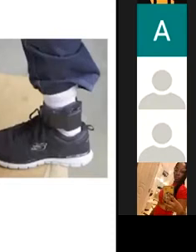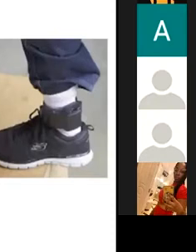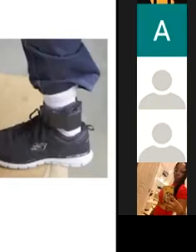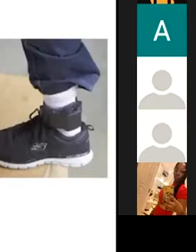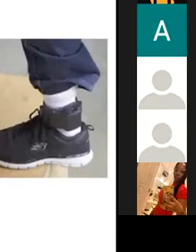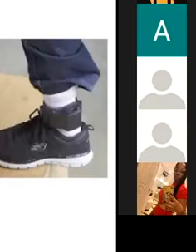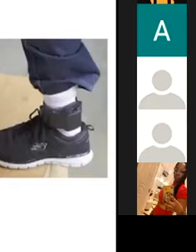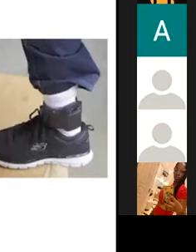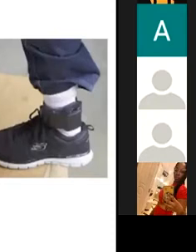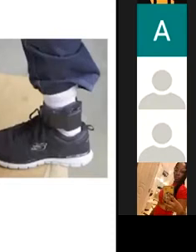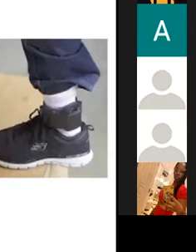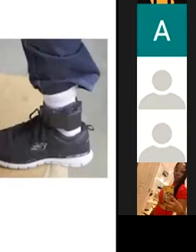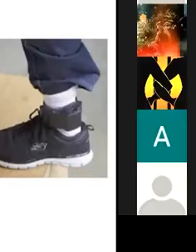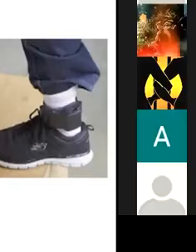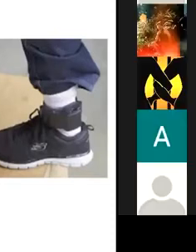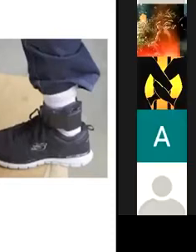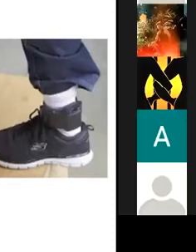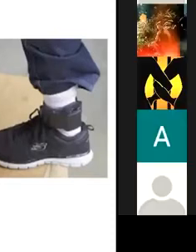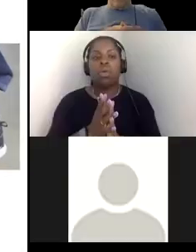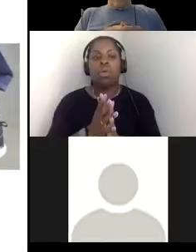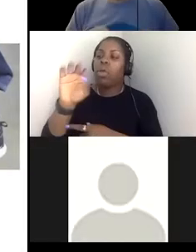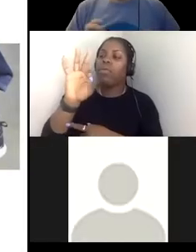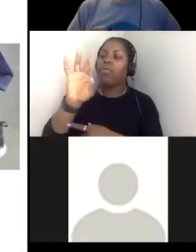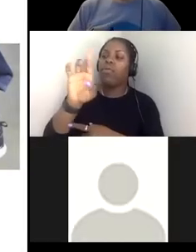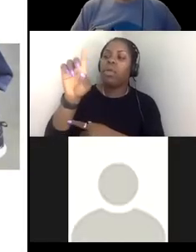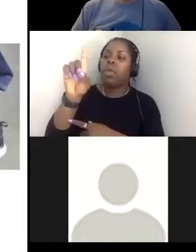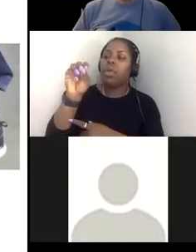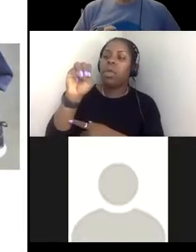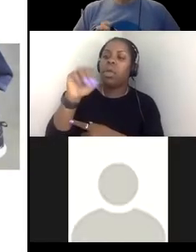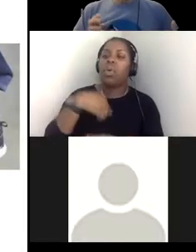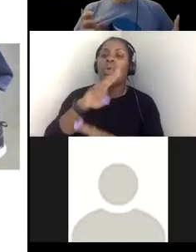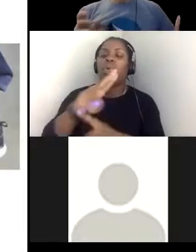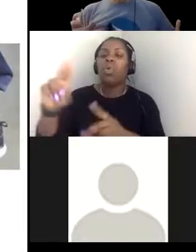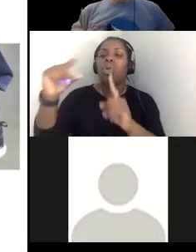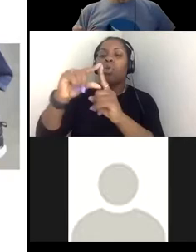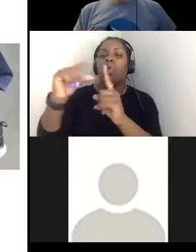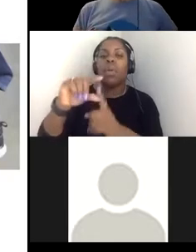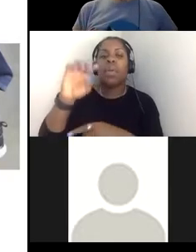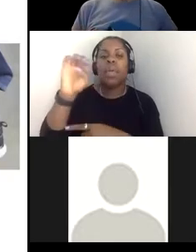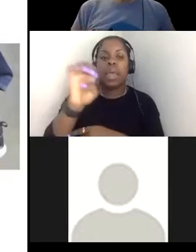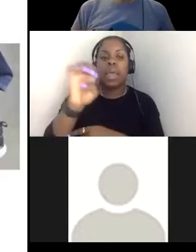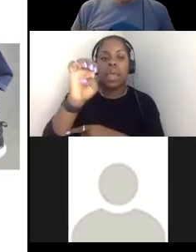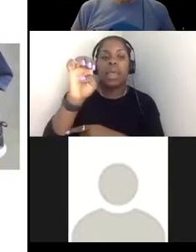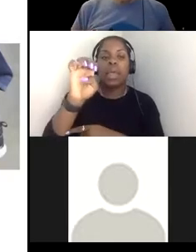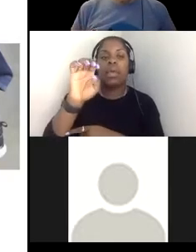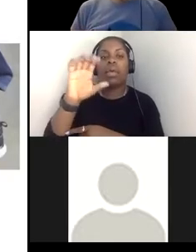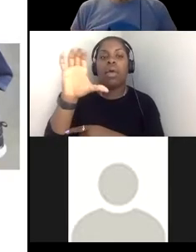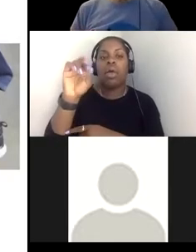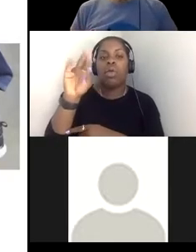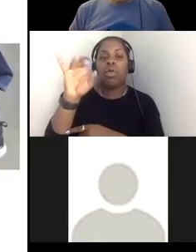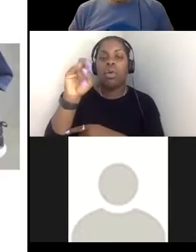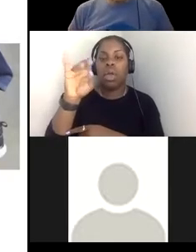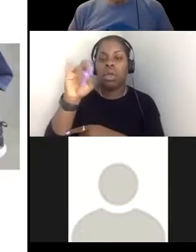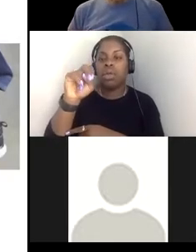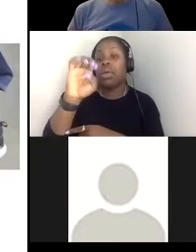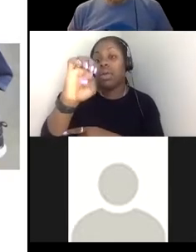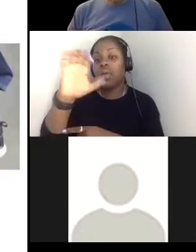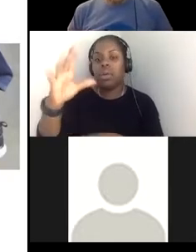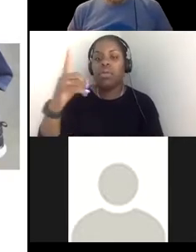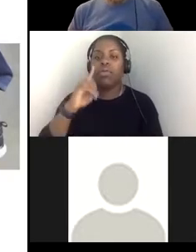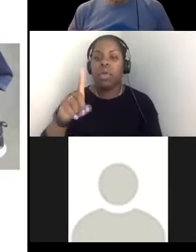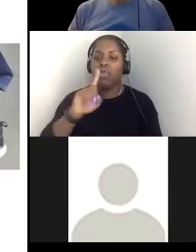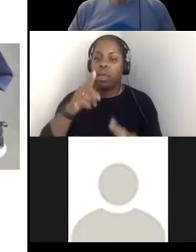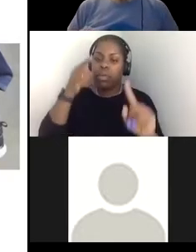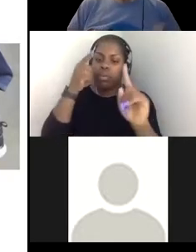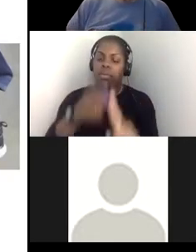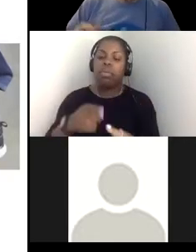people of their freedom. And we like the term e-carceration because it combines both the technological element with